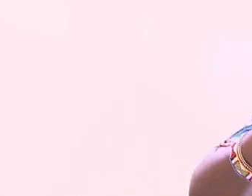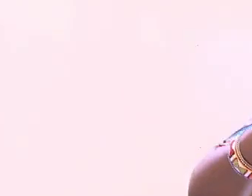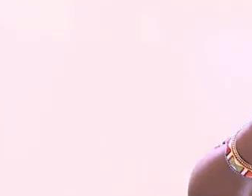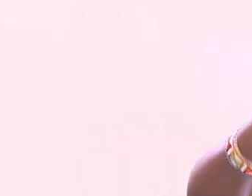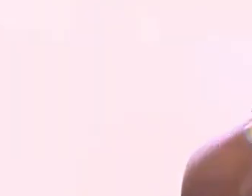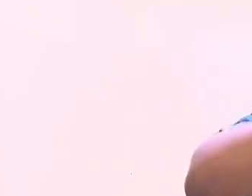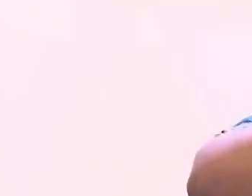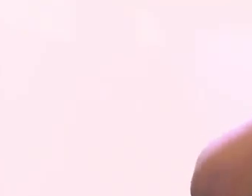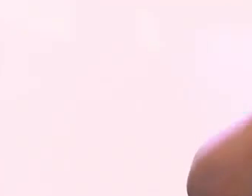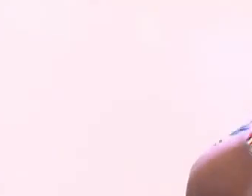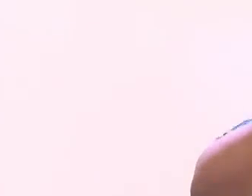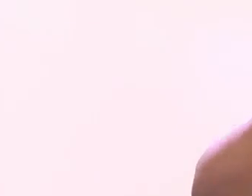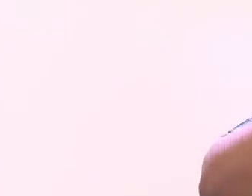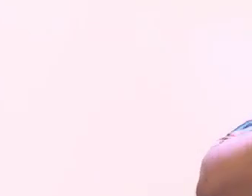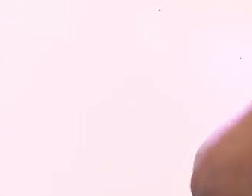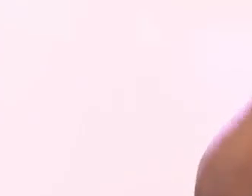Eastern University.